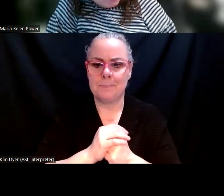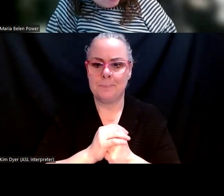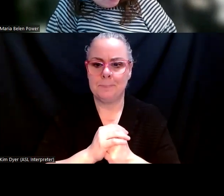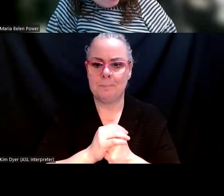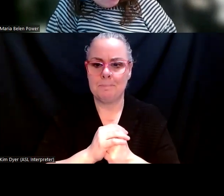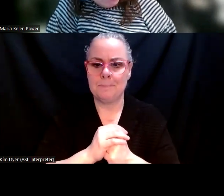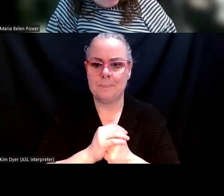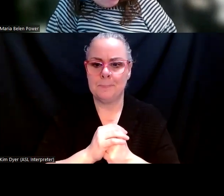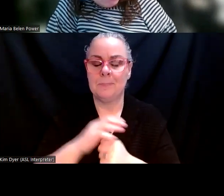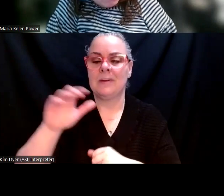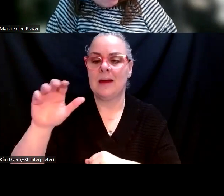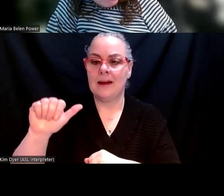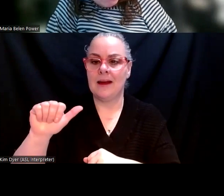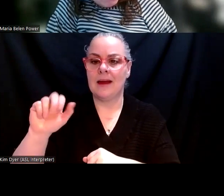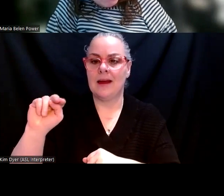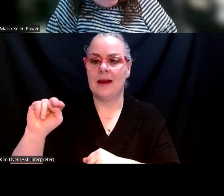Angela